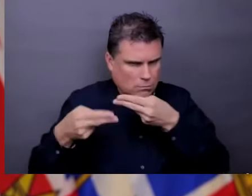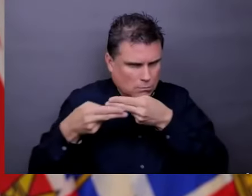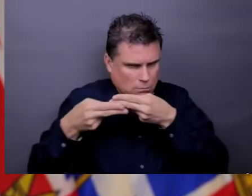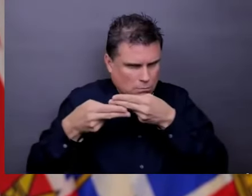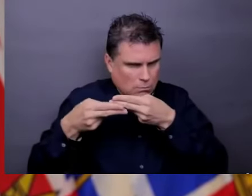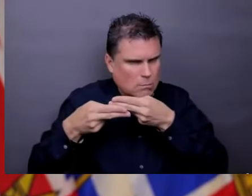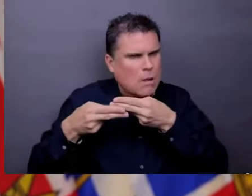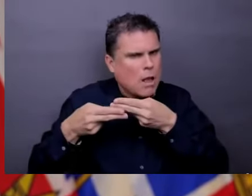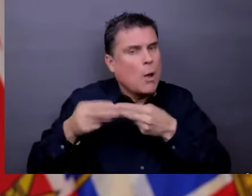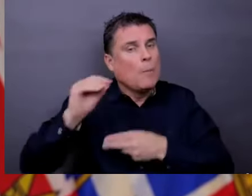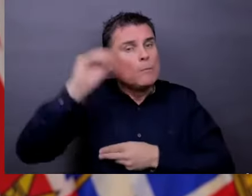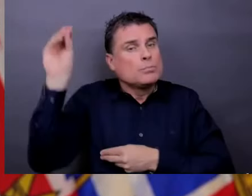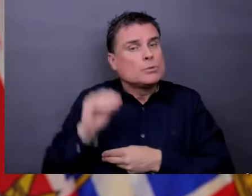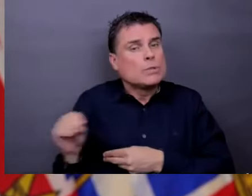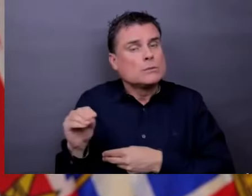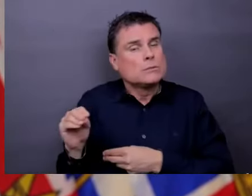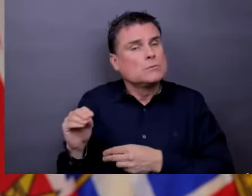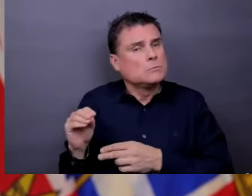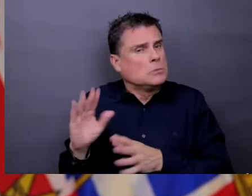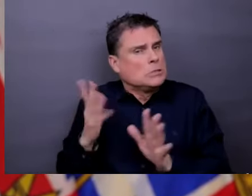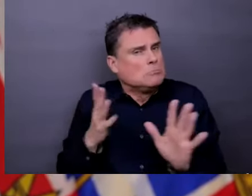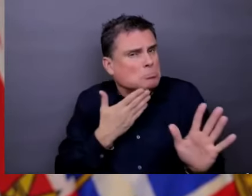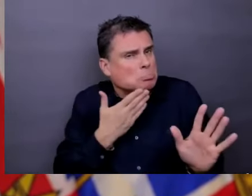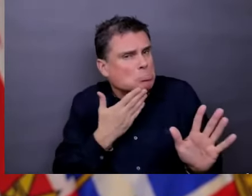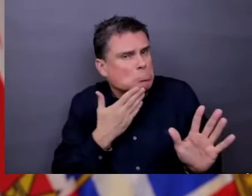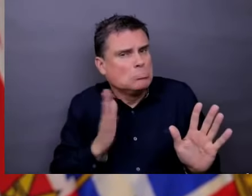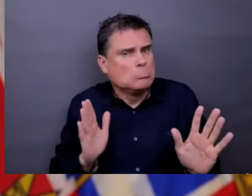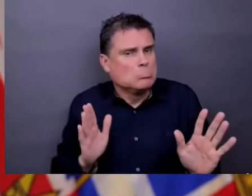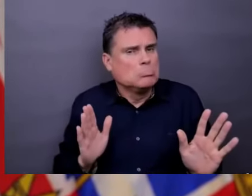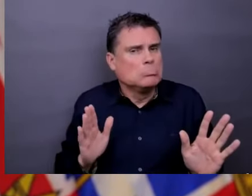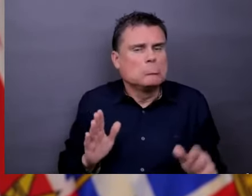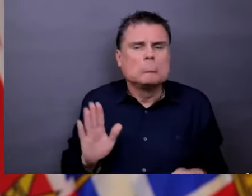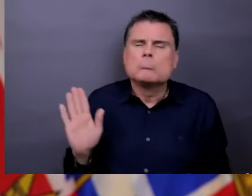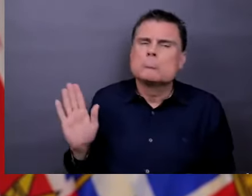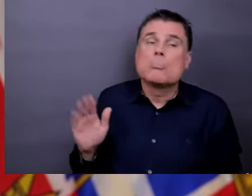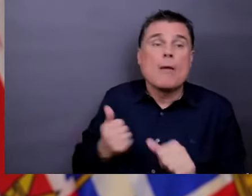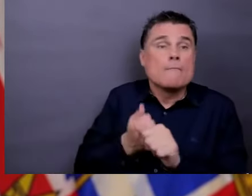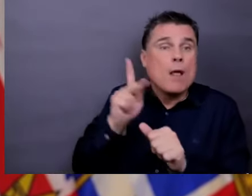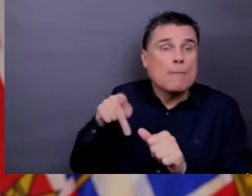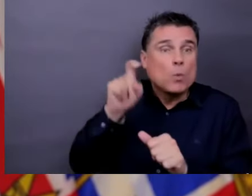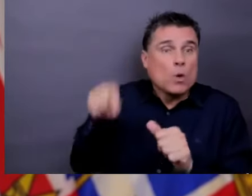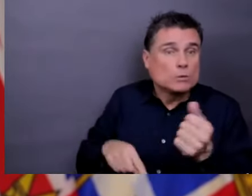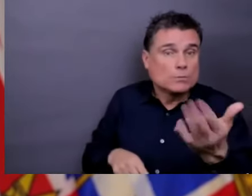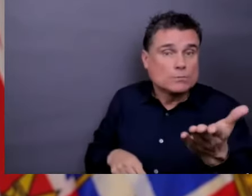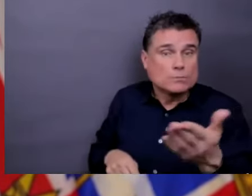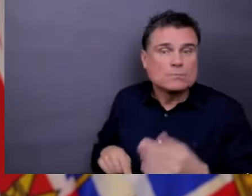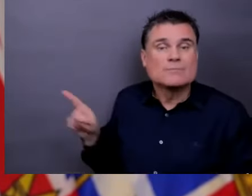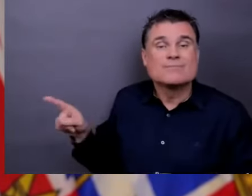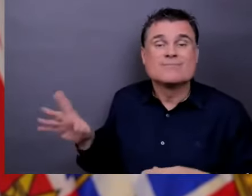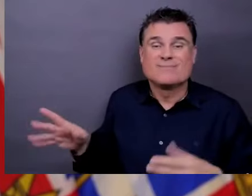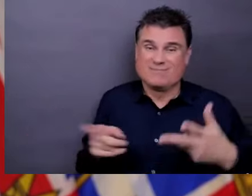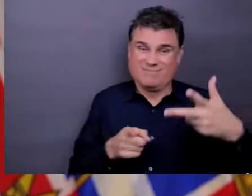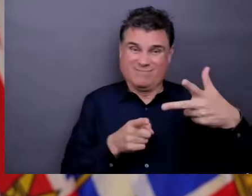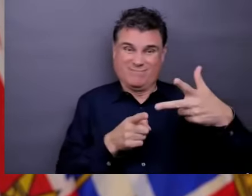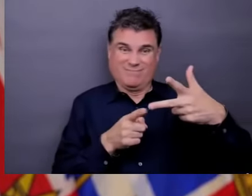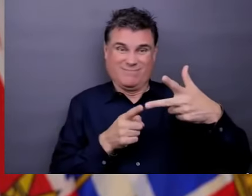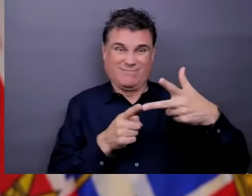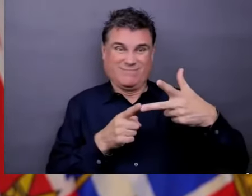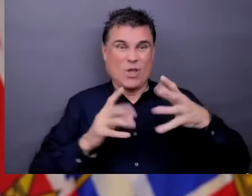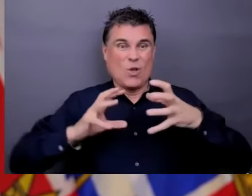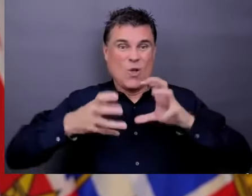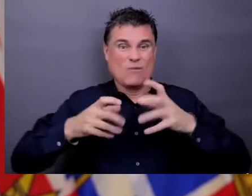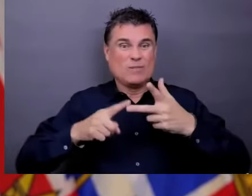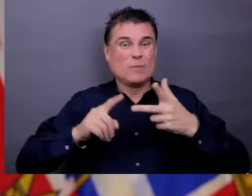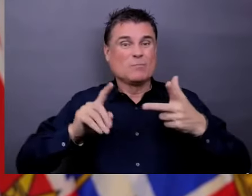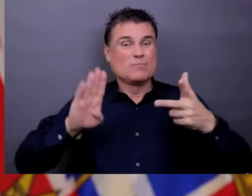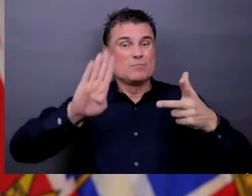I know it's early, but so far what's known about the variant first identified in Nigeria, and what's your